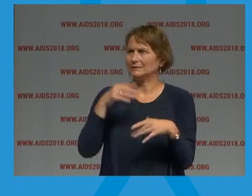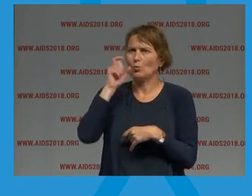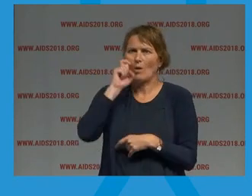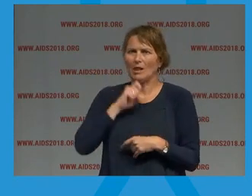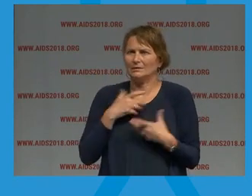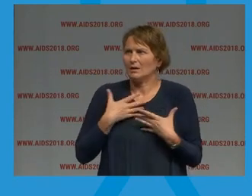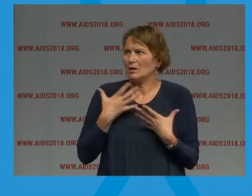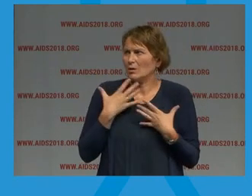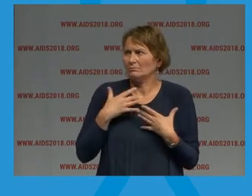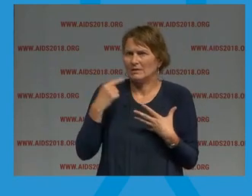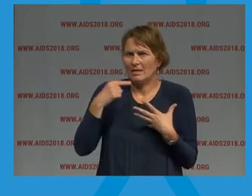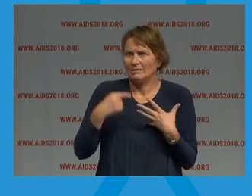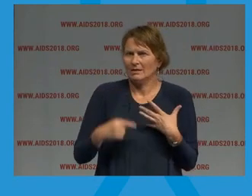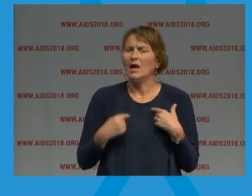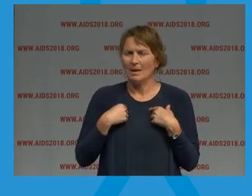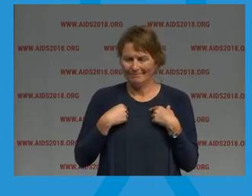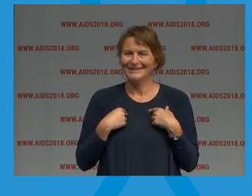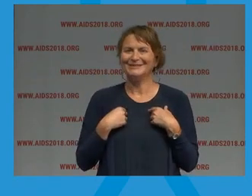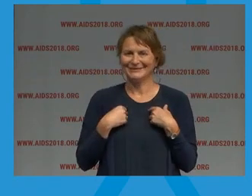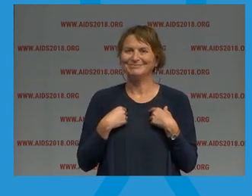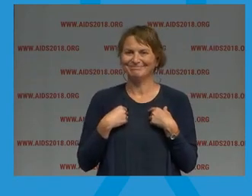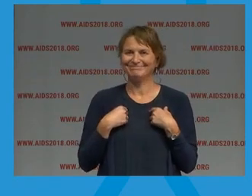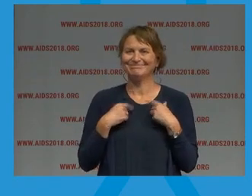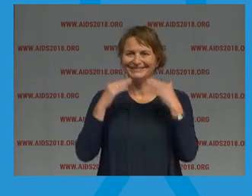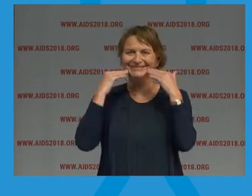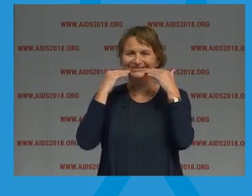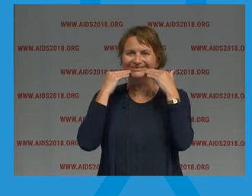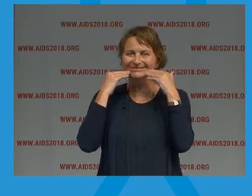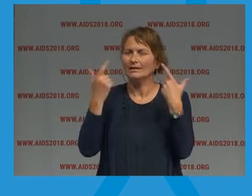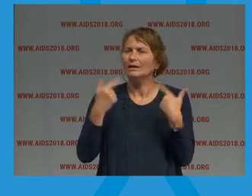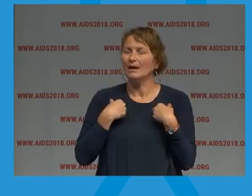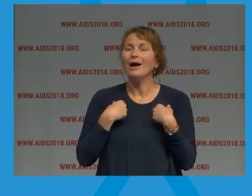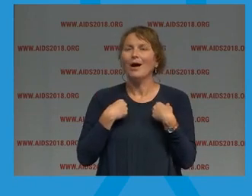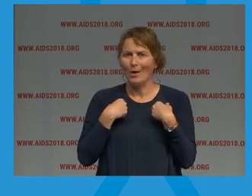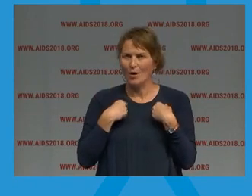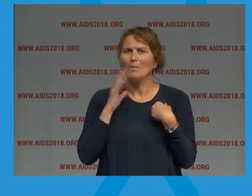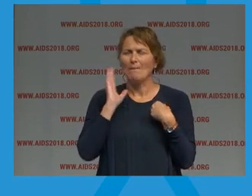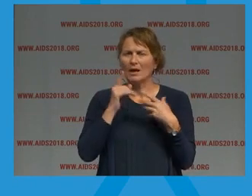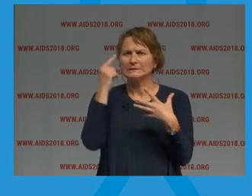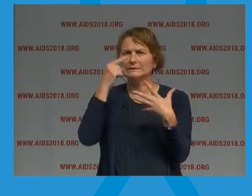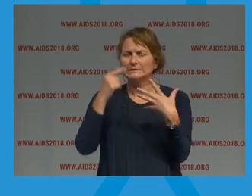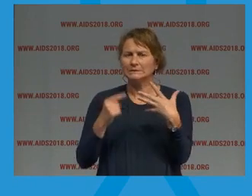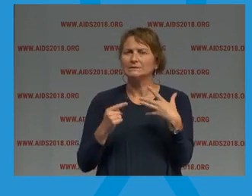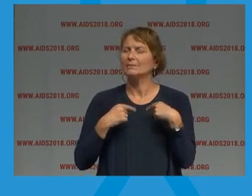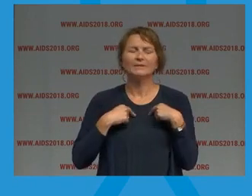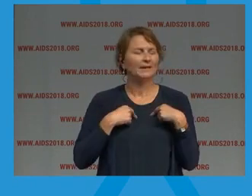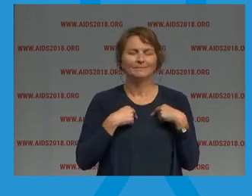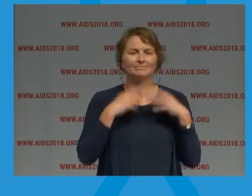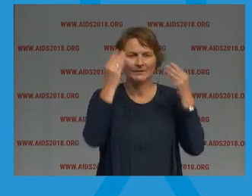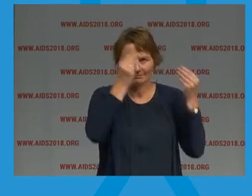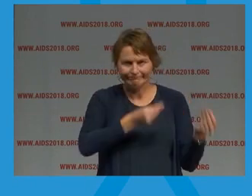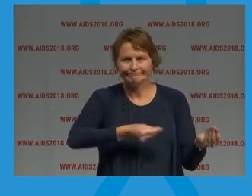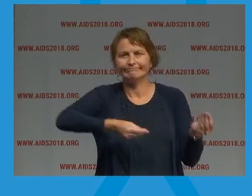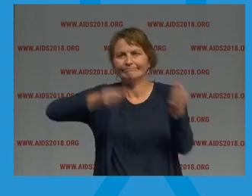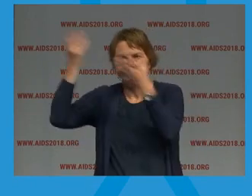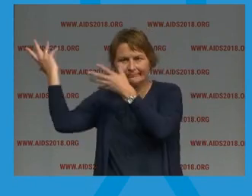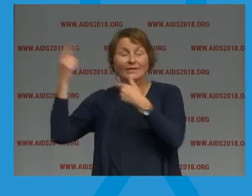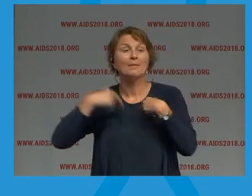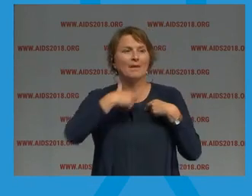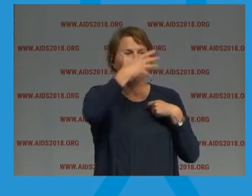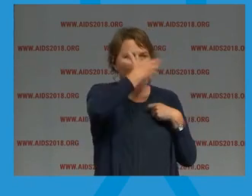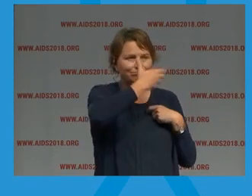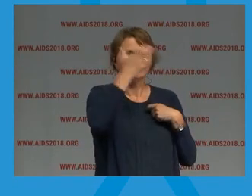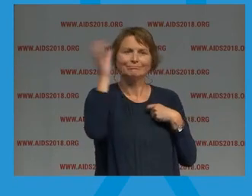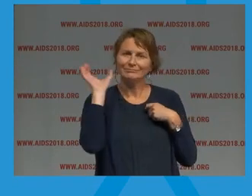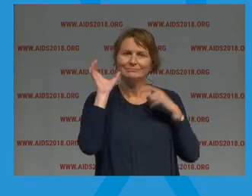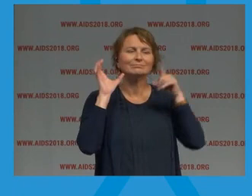was expected to act in the world. And I lifted up that truth versus what the reality was for me as a young,